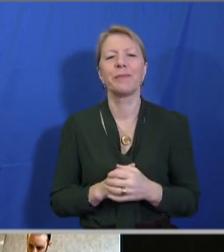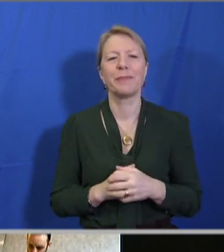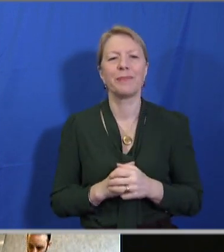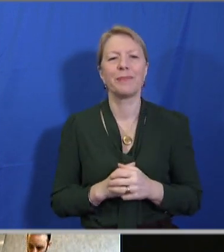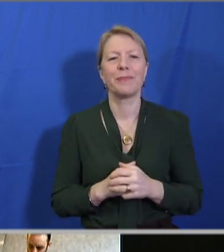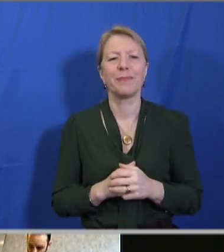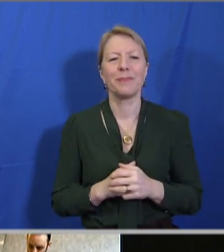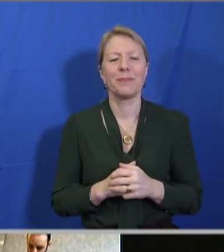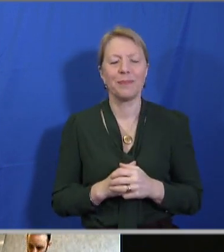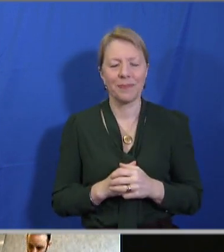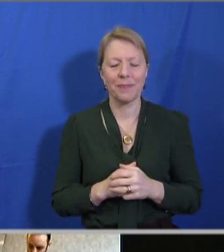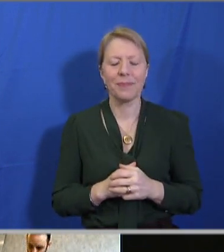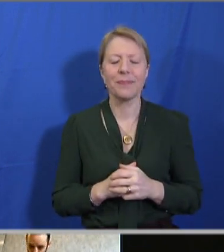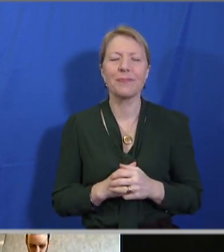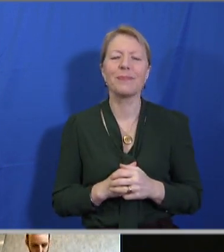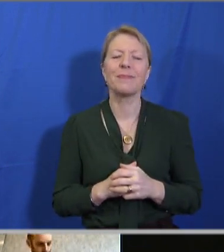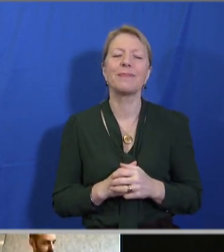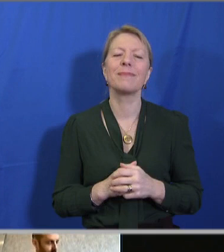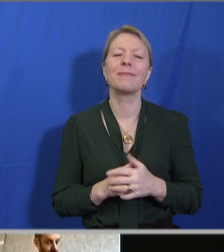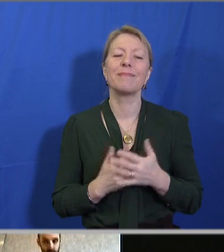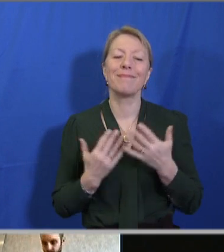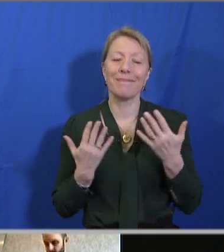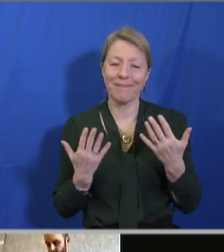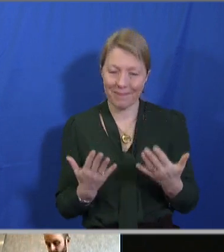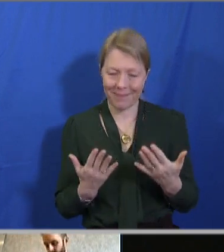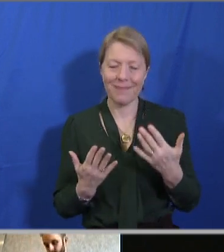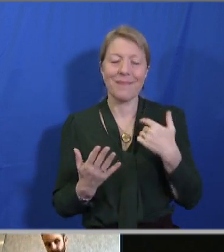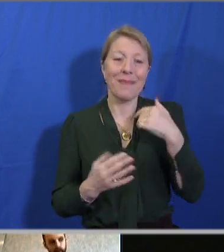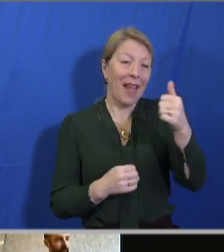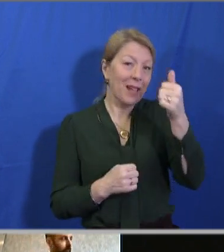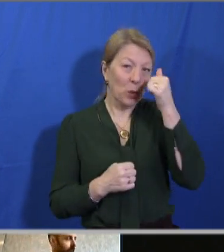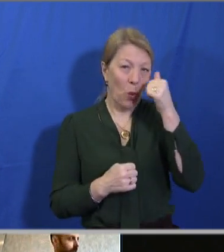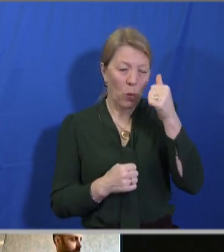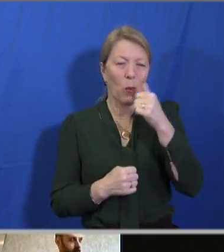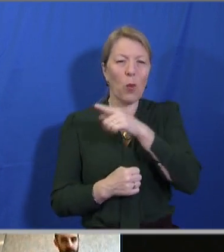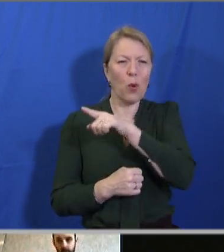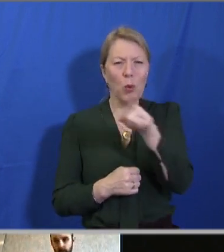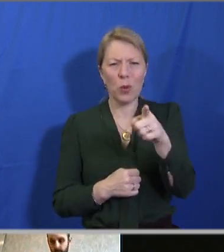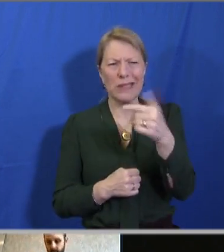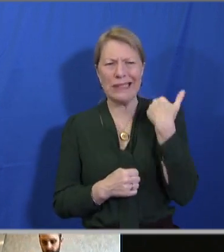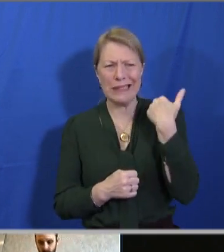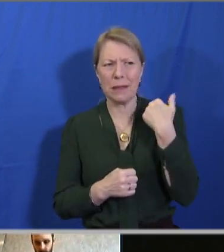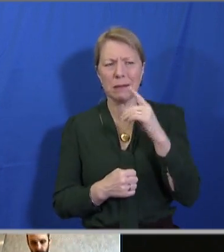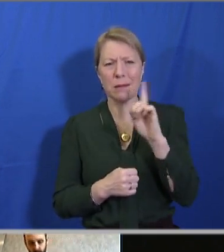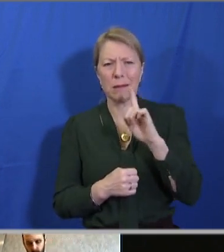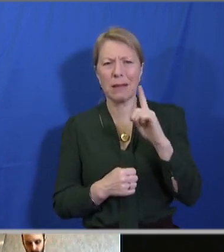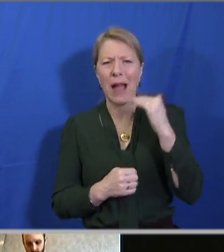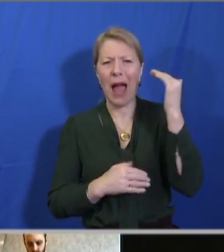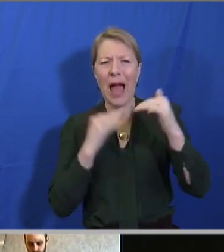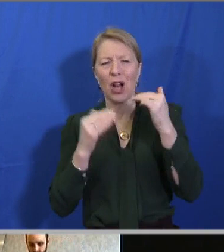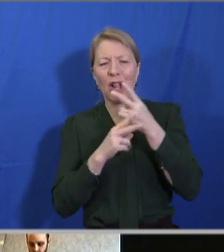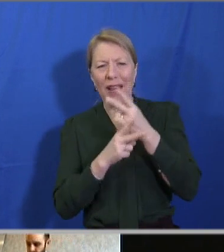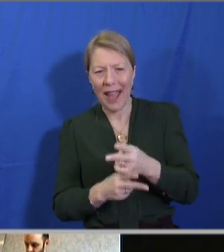Also, Chair, something that you've continued to push and ask questions on is that of adult care, short breaks and health and social